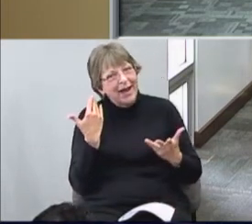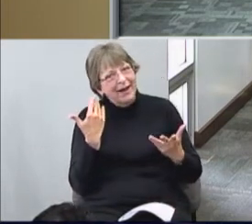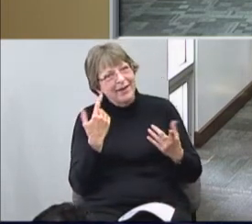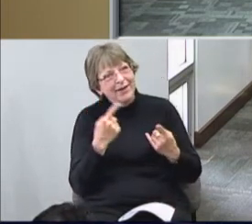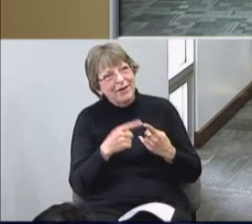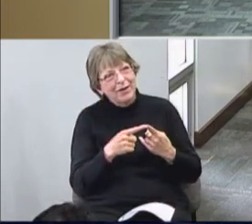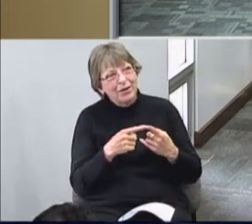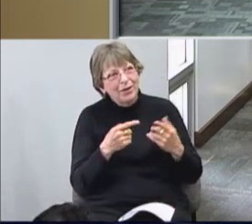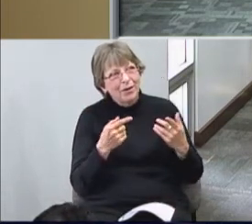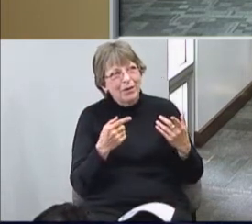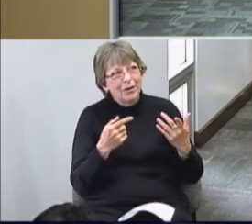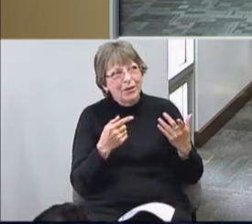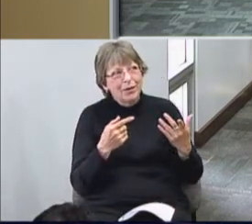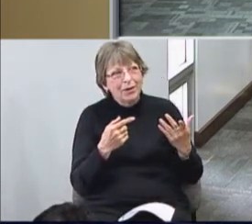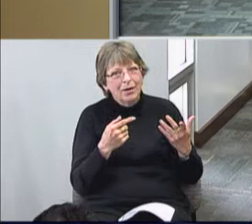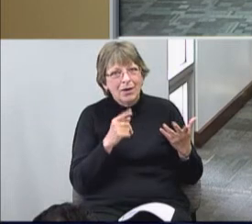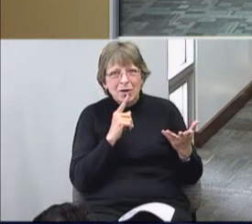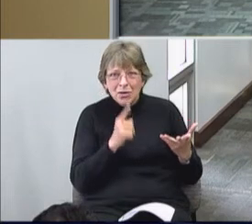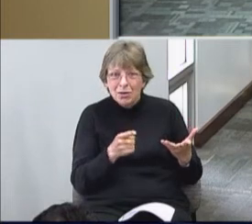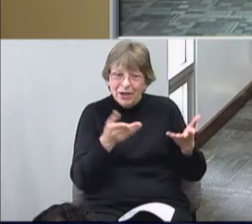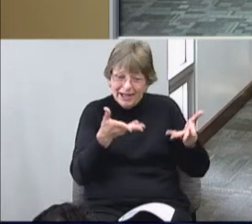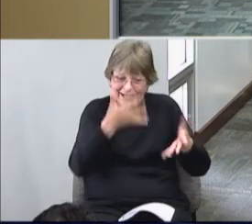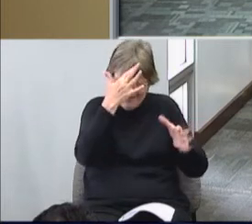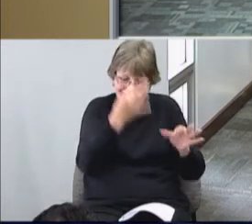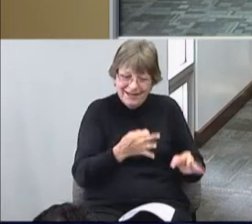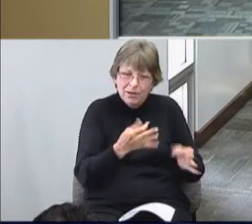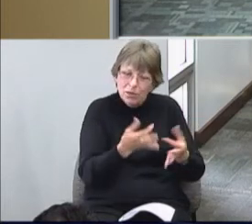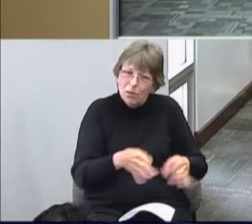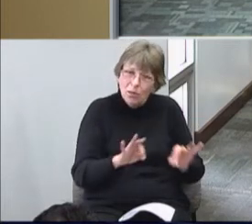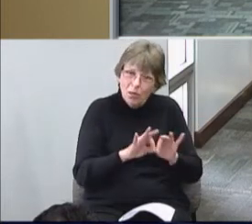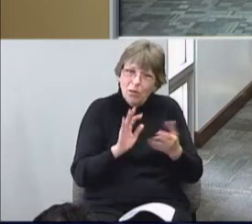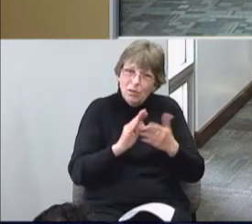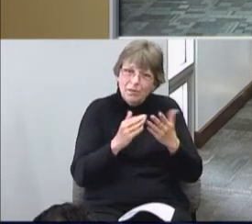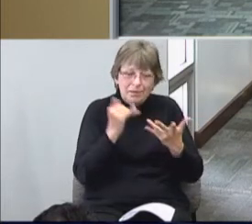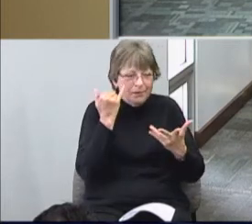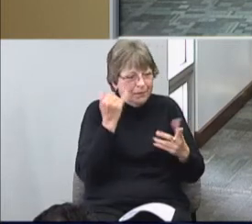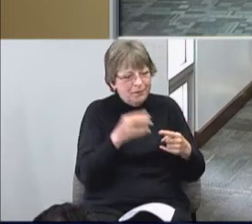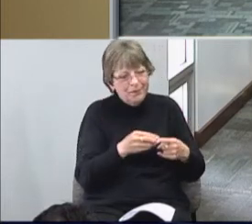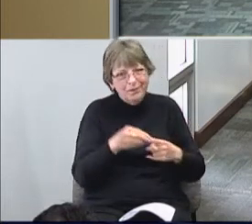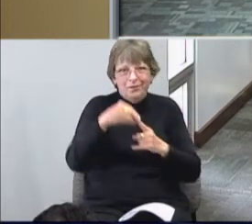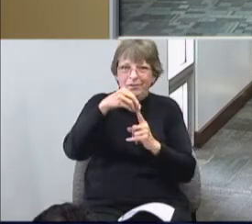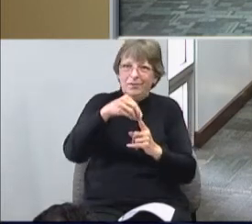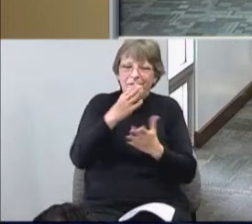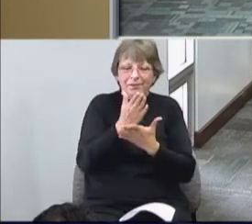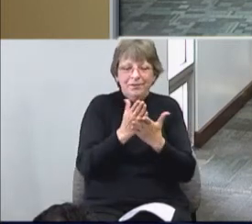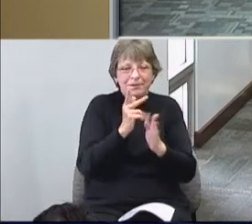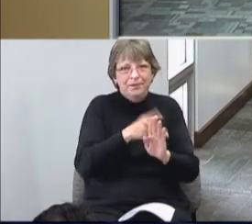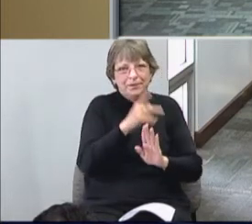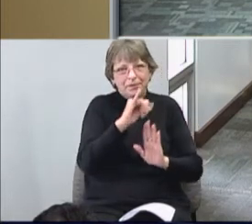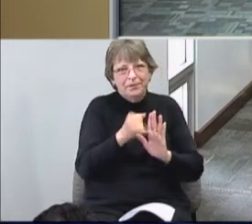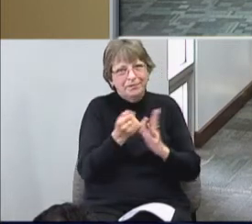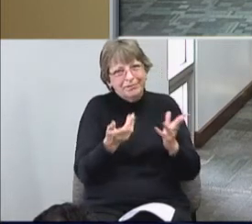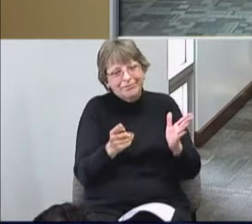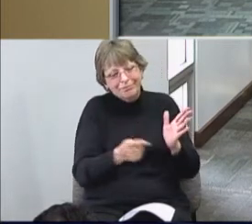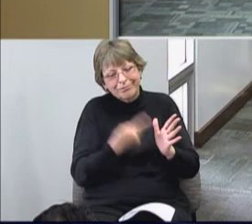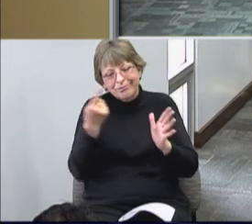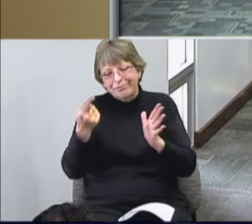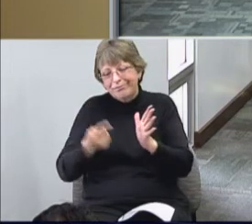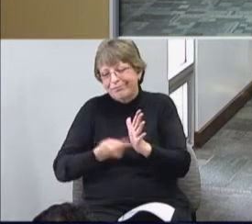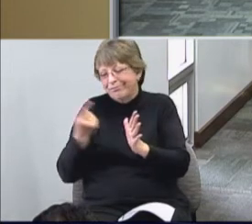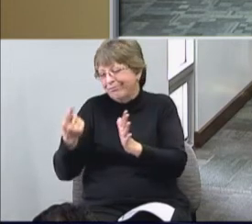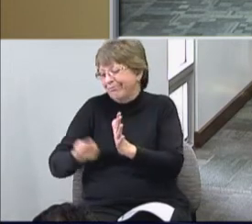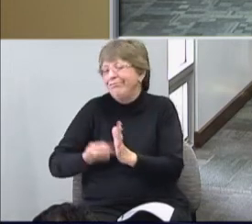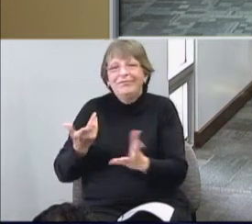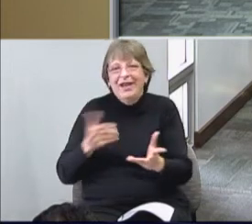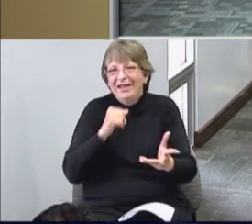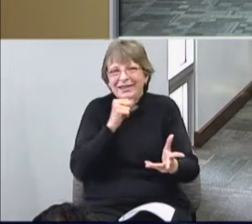important to the community? And if we exempt certain projects from time to time, then, it's really not